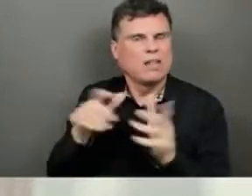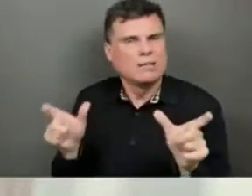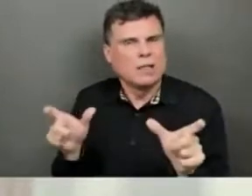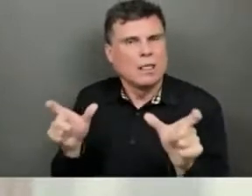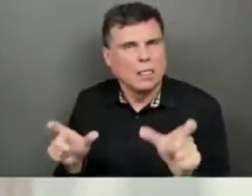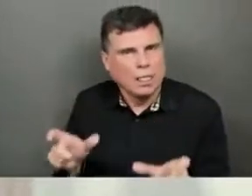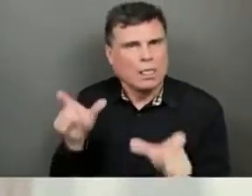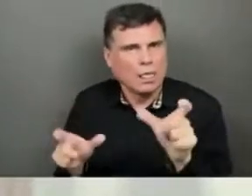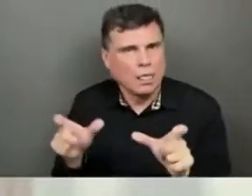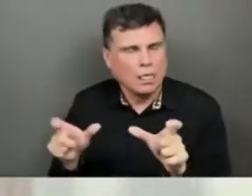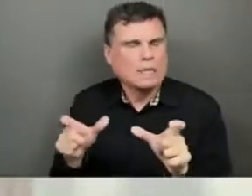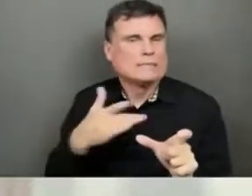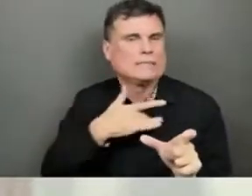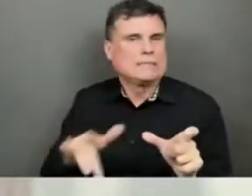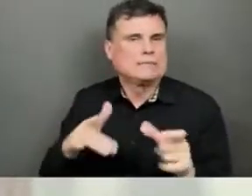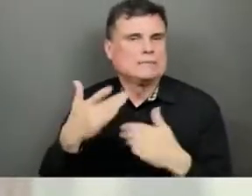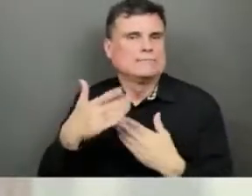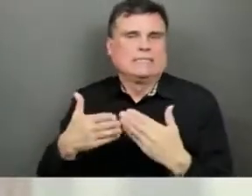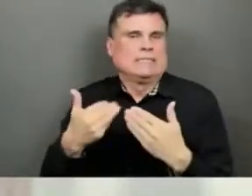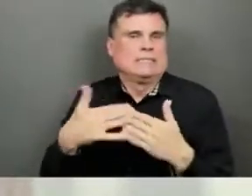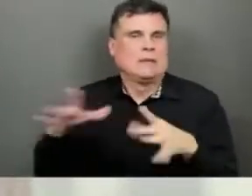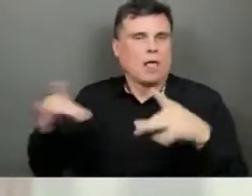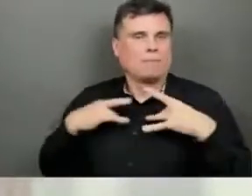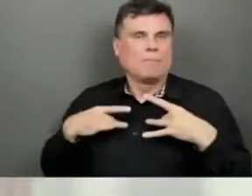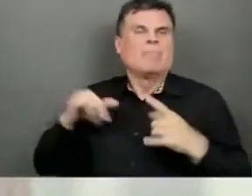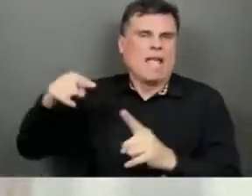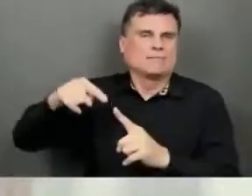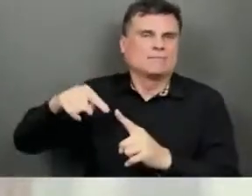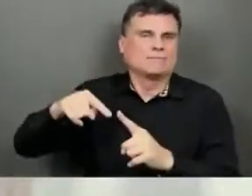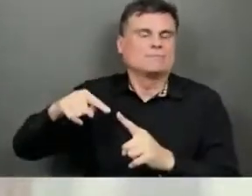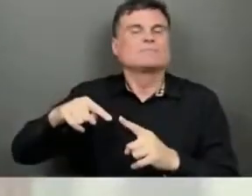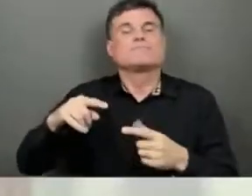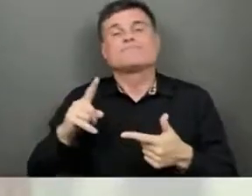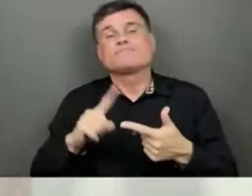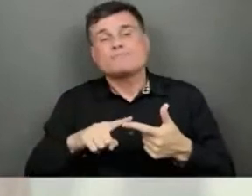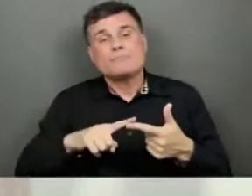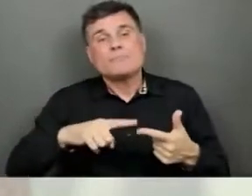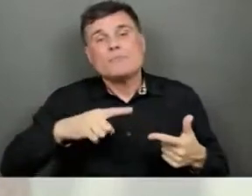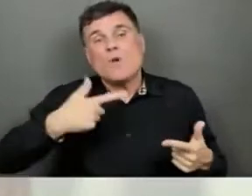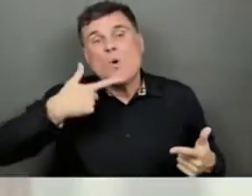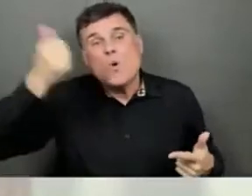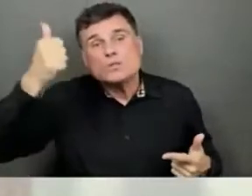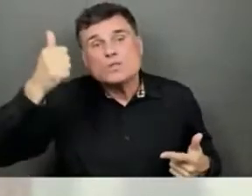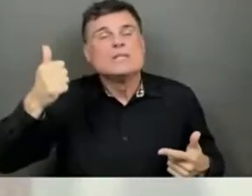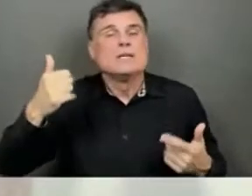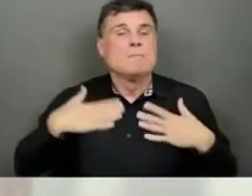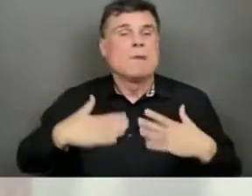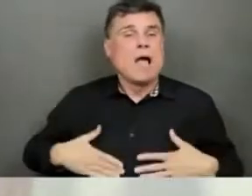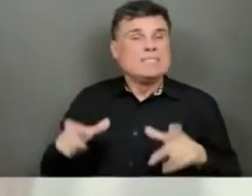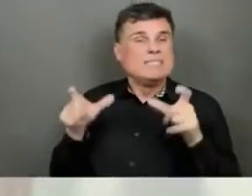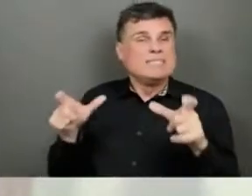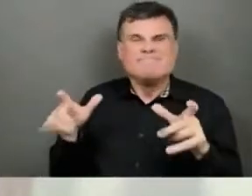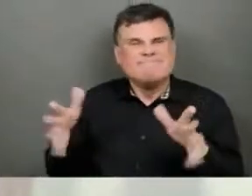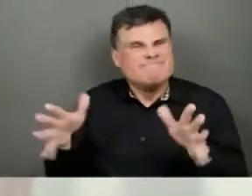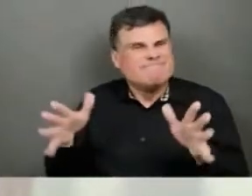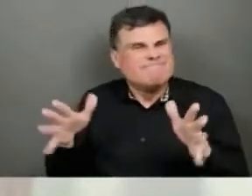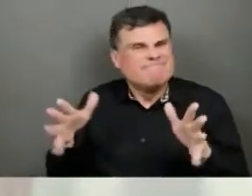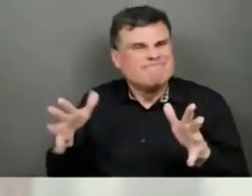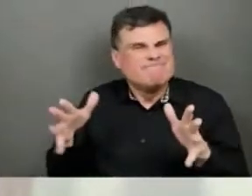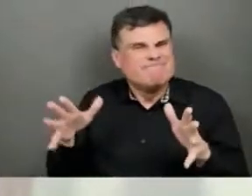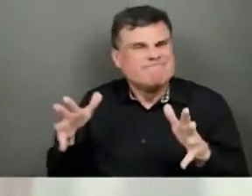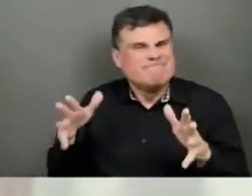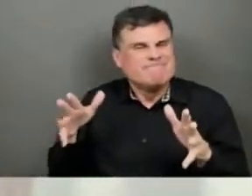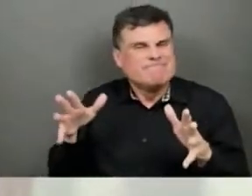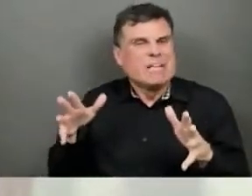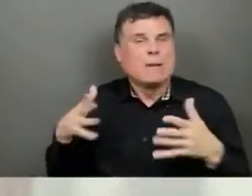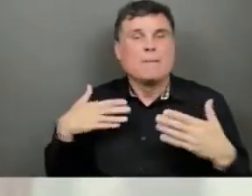tends to go down more quickly. It doesn't get as high in older people, and it tends to wane or decrease more quickly. So the